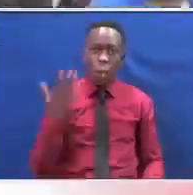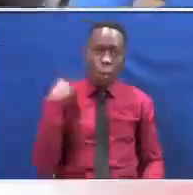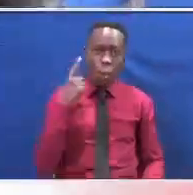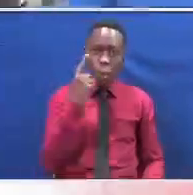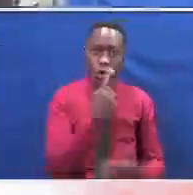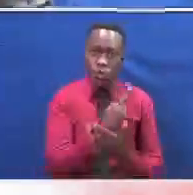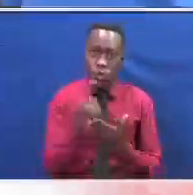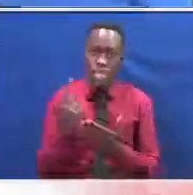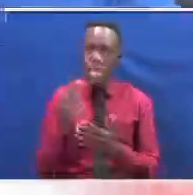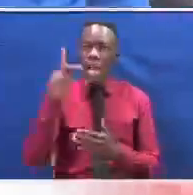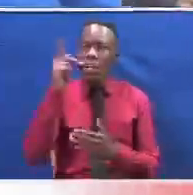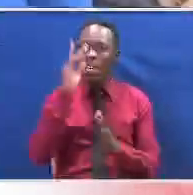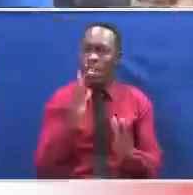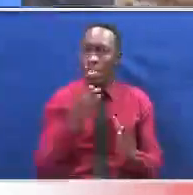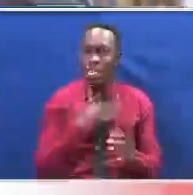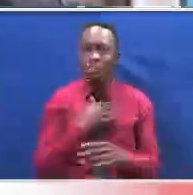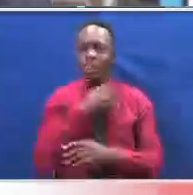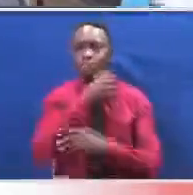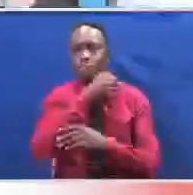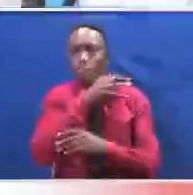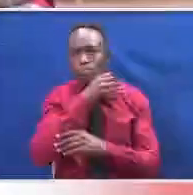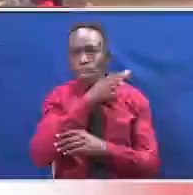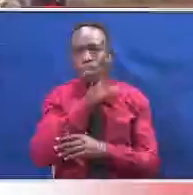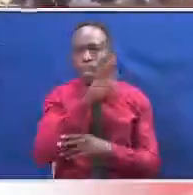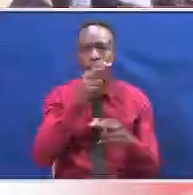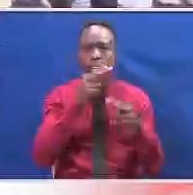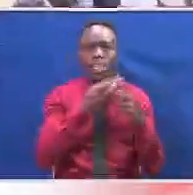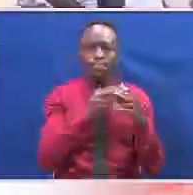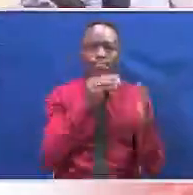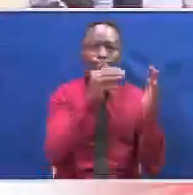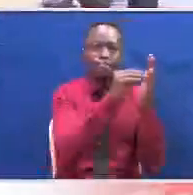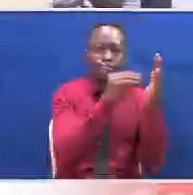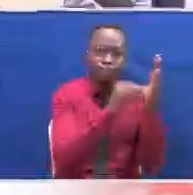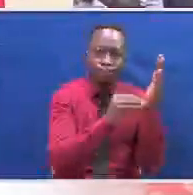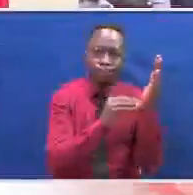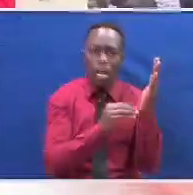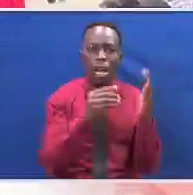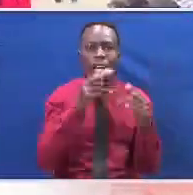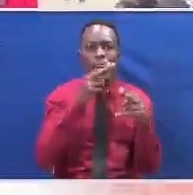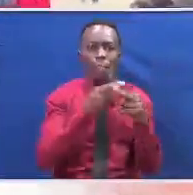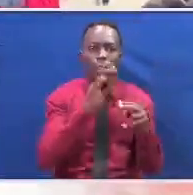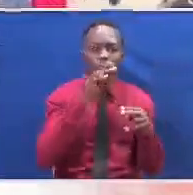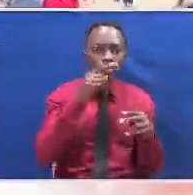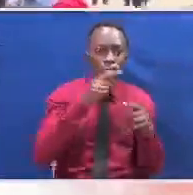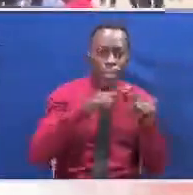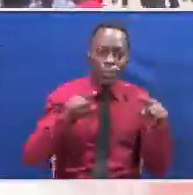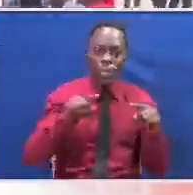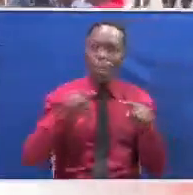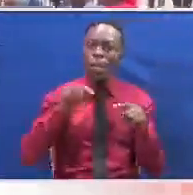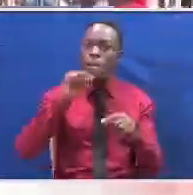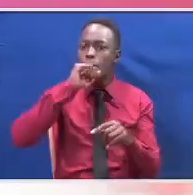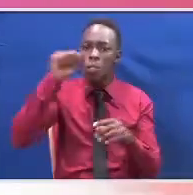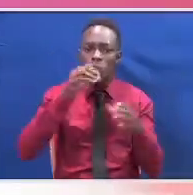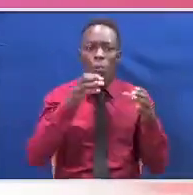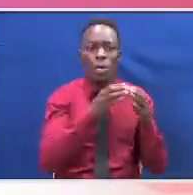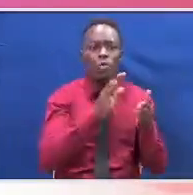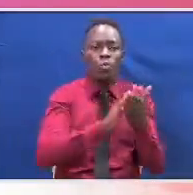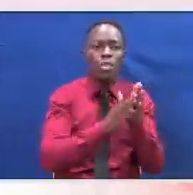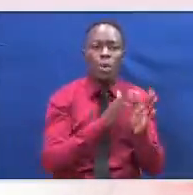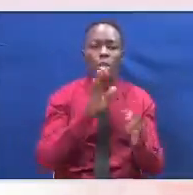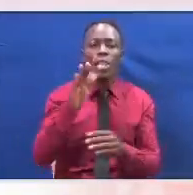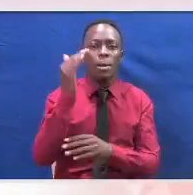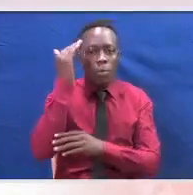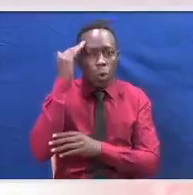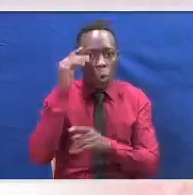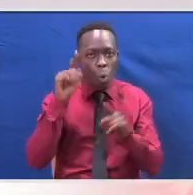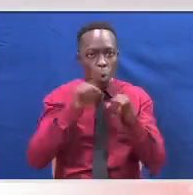have protested unauthorized listings of their names as members of different political parties without their consent. Article